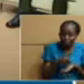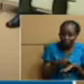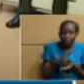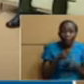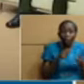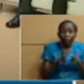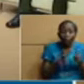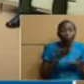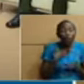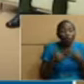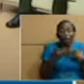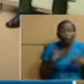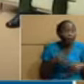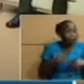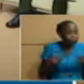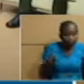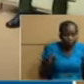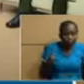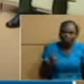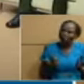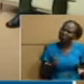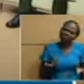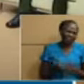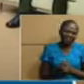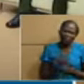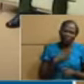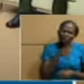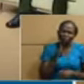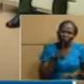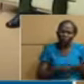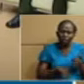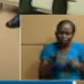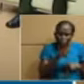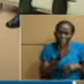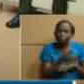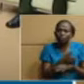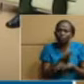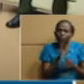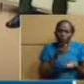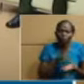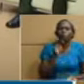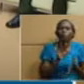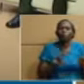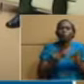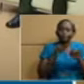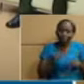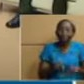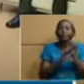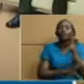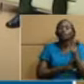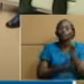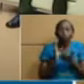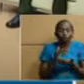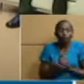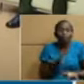were still wanting them. Yes. And waiting. So the question for me is, your ministry should be the most important ministry in this country, because absolutely, who is